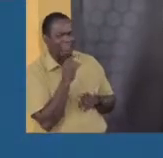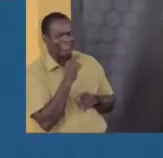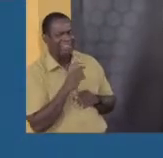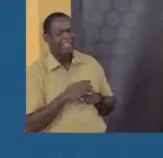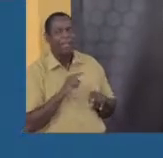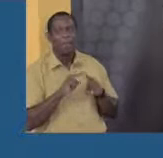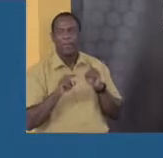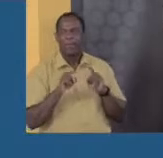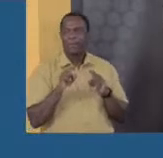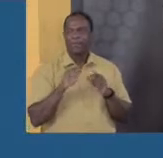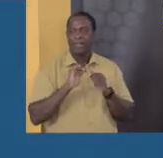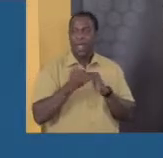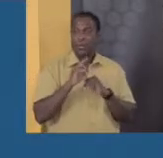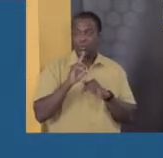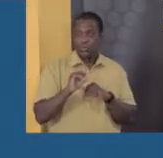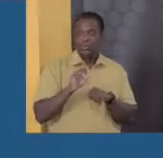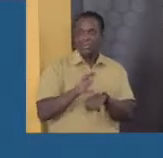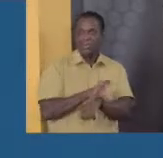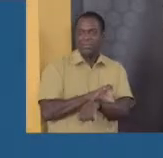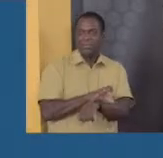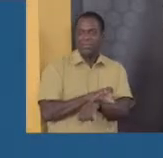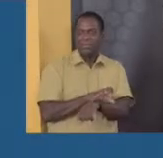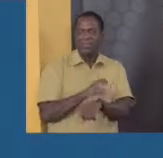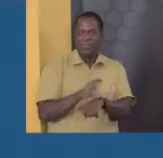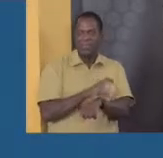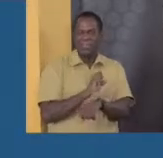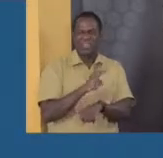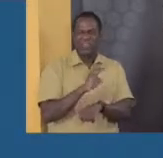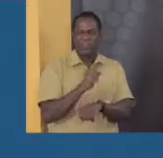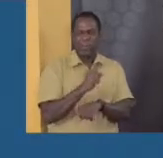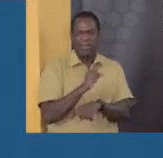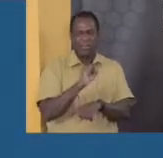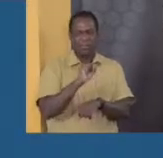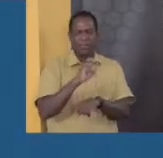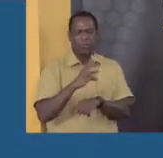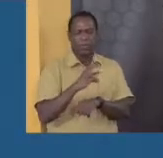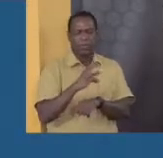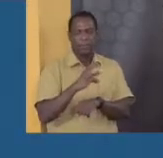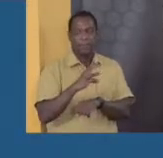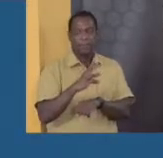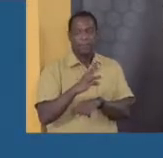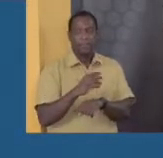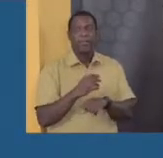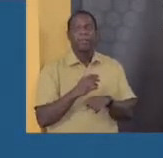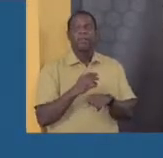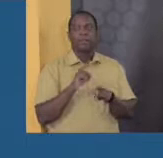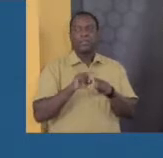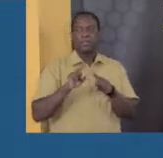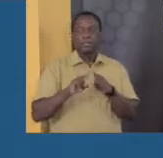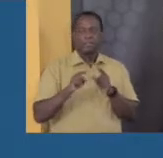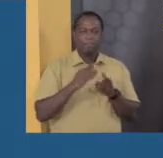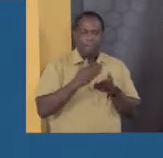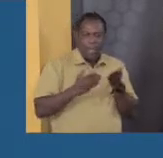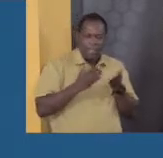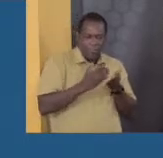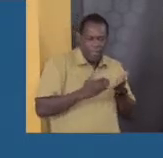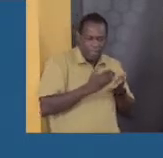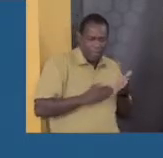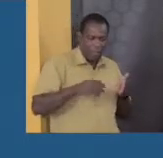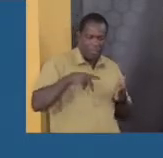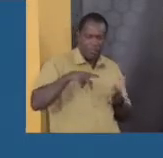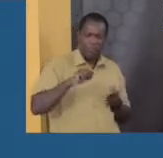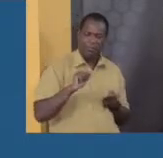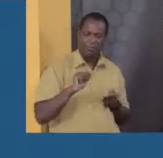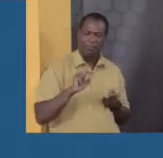computer also. And this way, all the pattern pieces, once you have established everything, it's